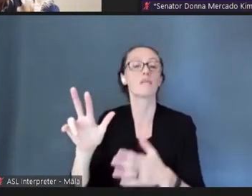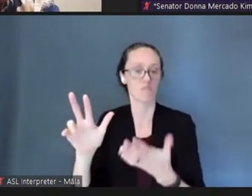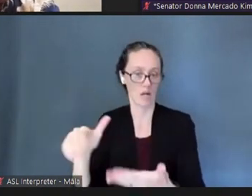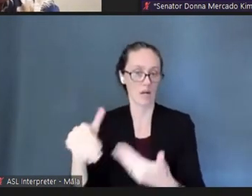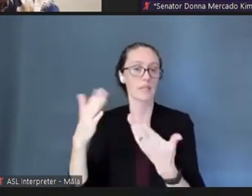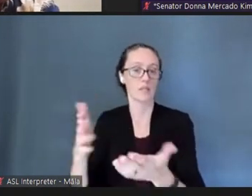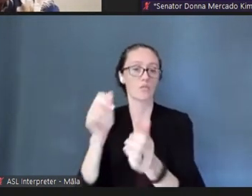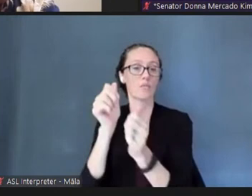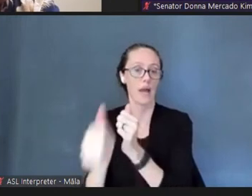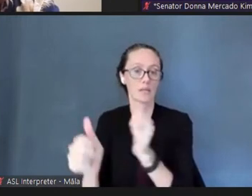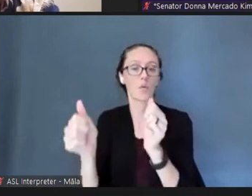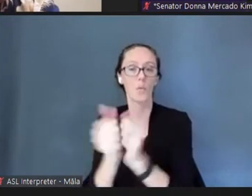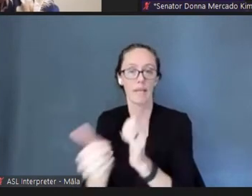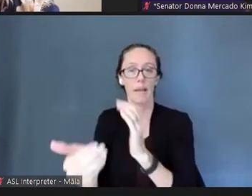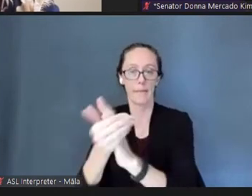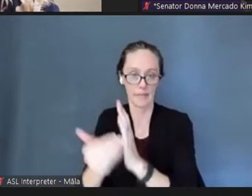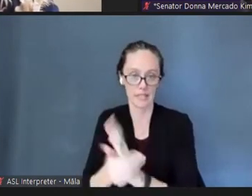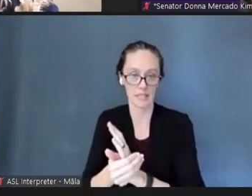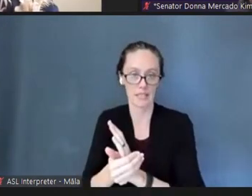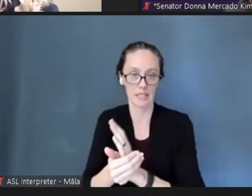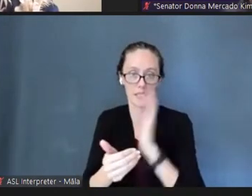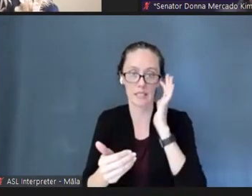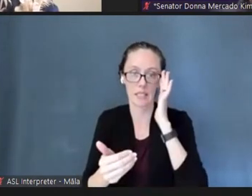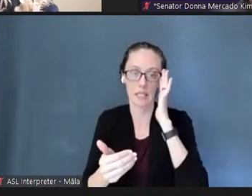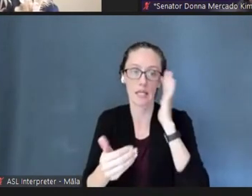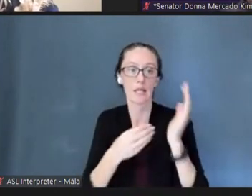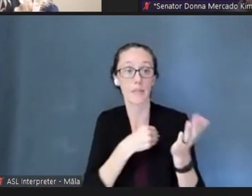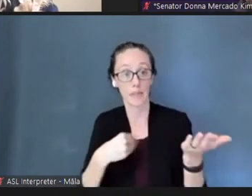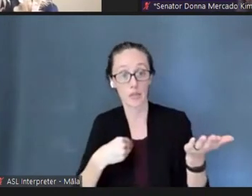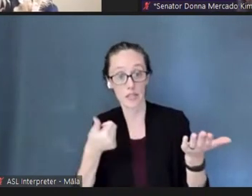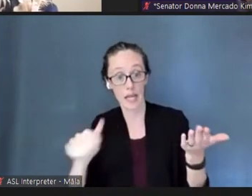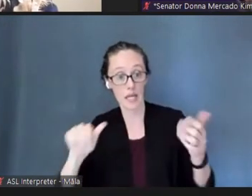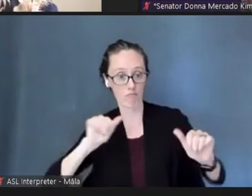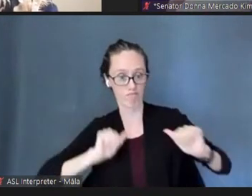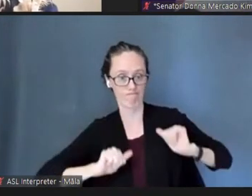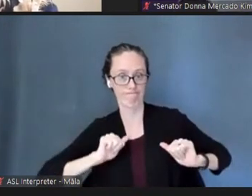this measure with amendments. Members, any reservations?